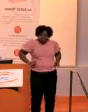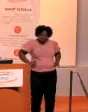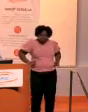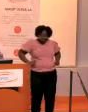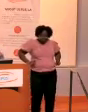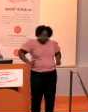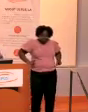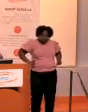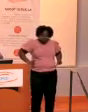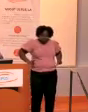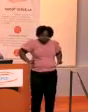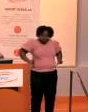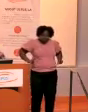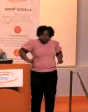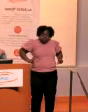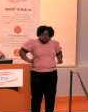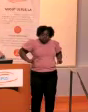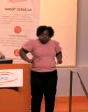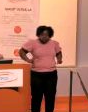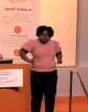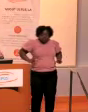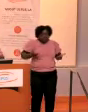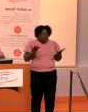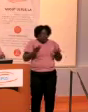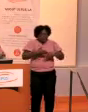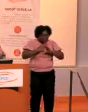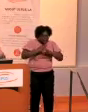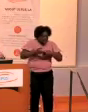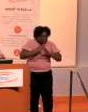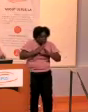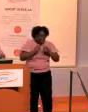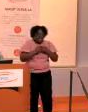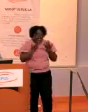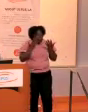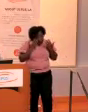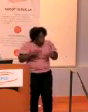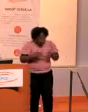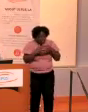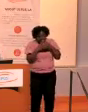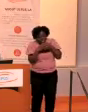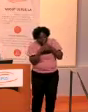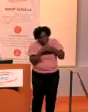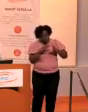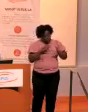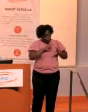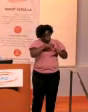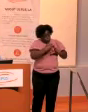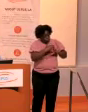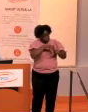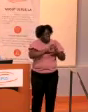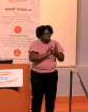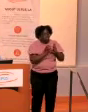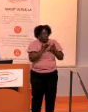And we want to do everything that we can to prevent the development of scarring and damage and the need for